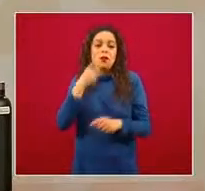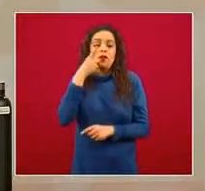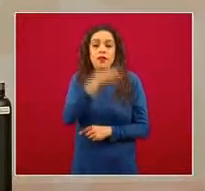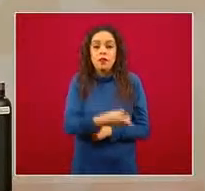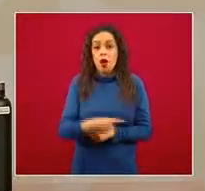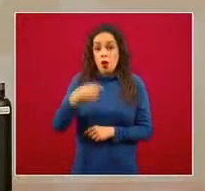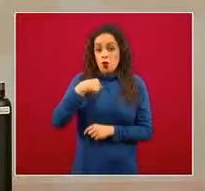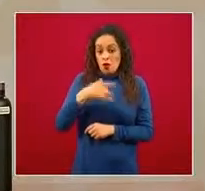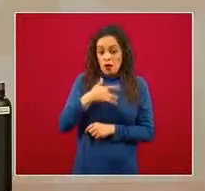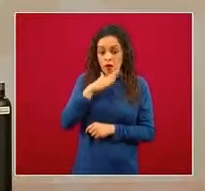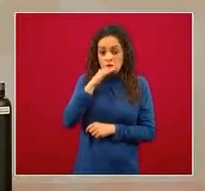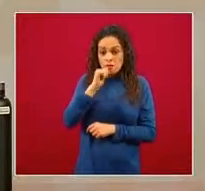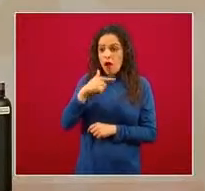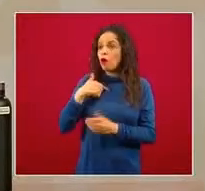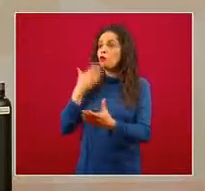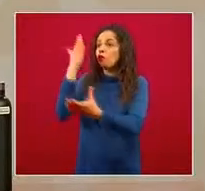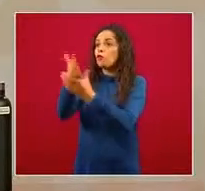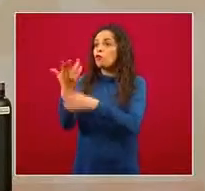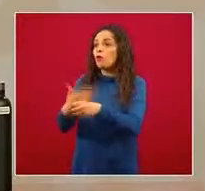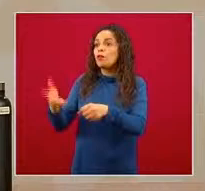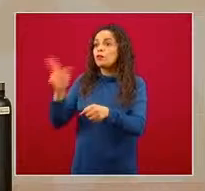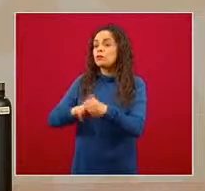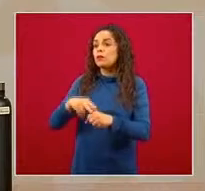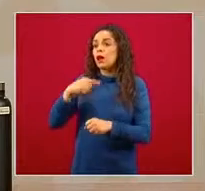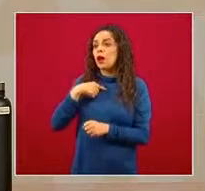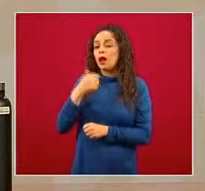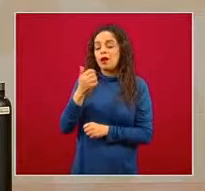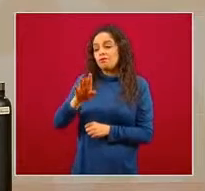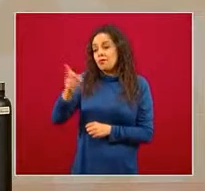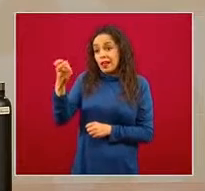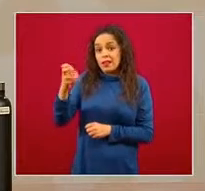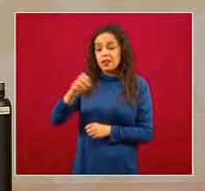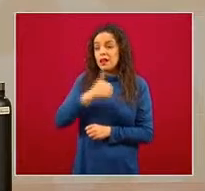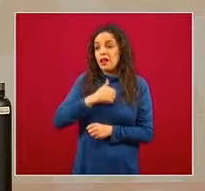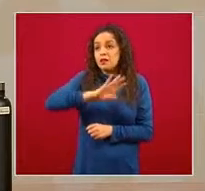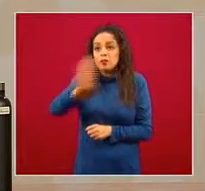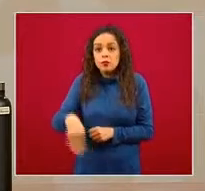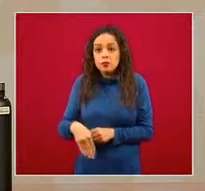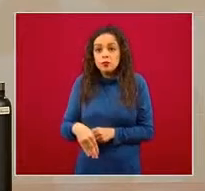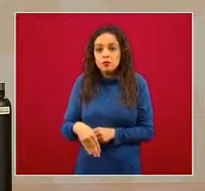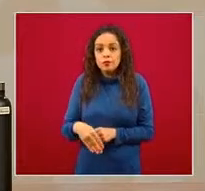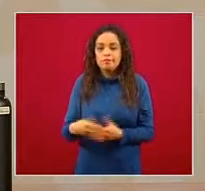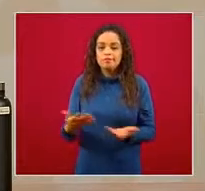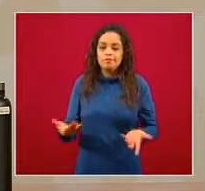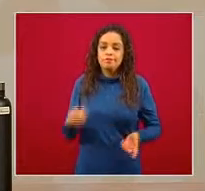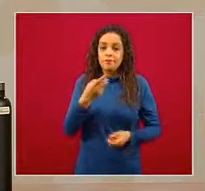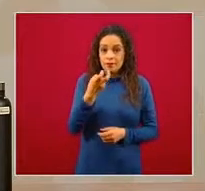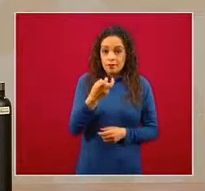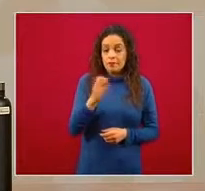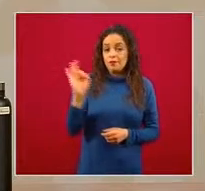COVID symptoms and just died. It is very likely